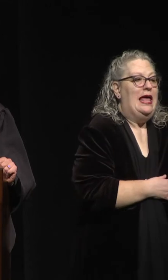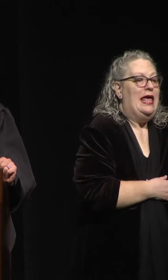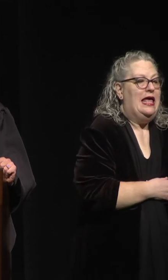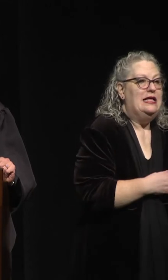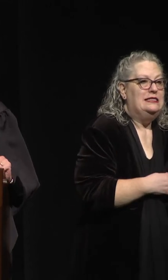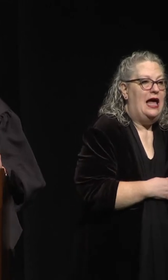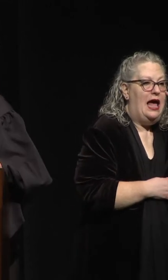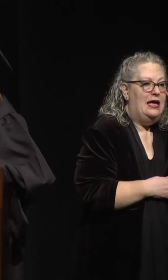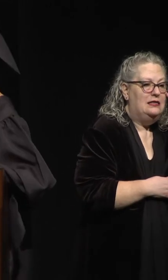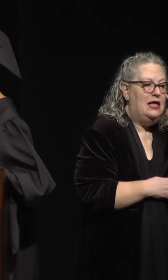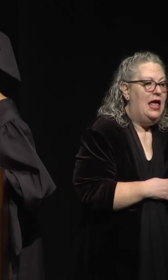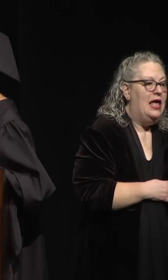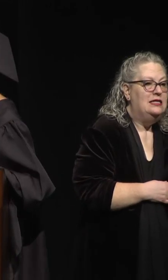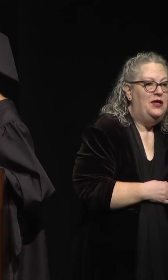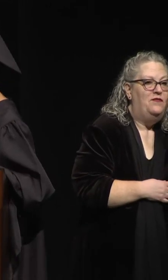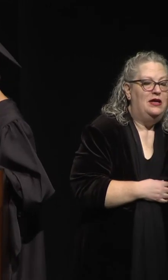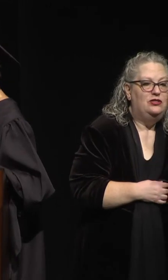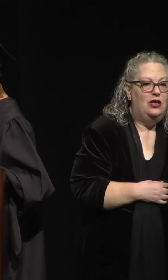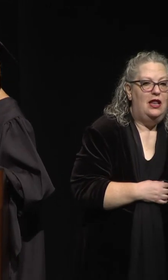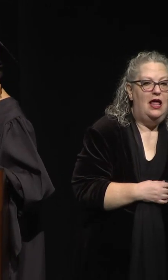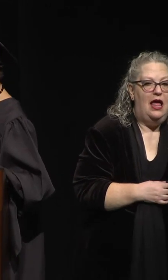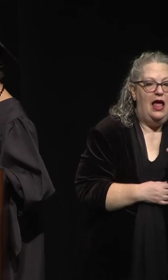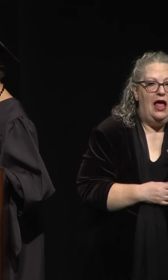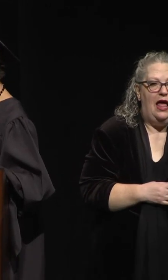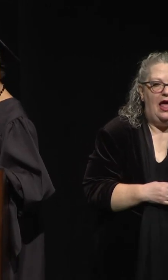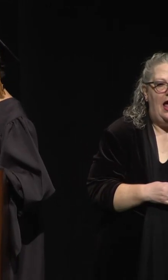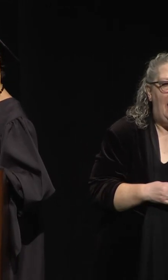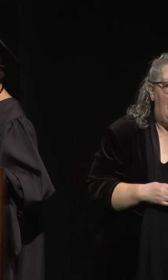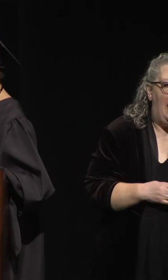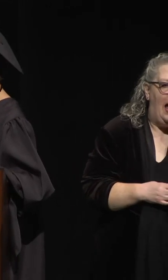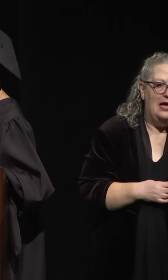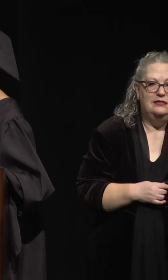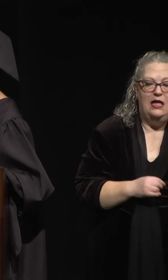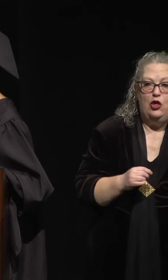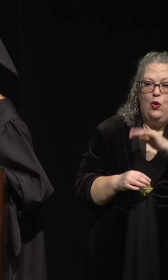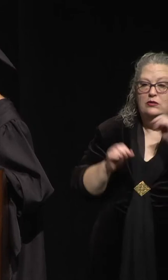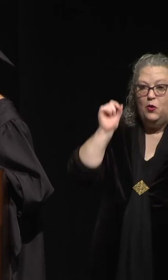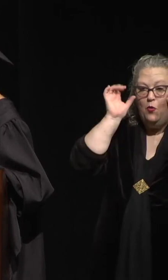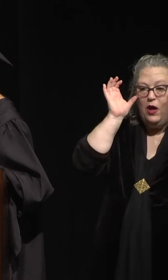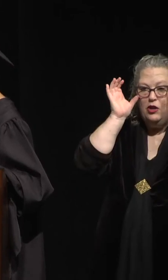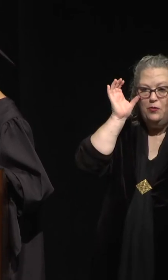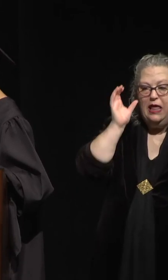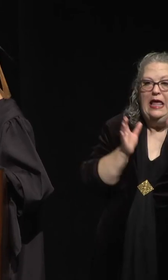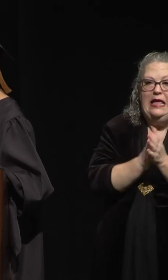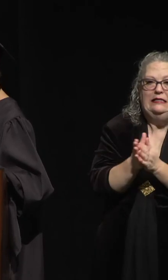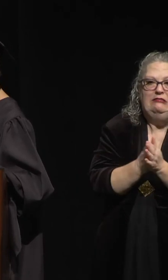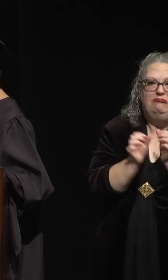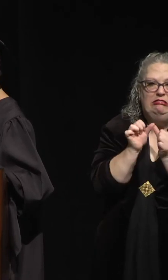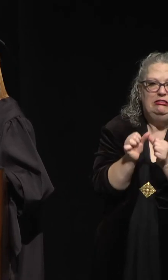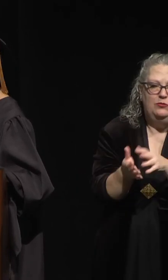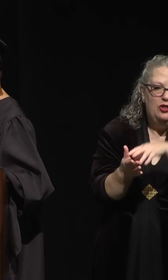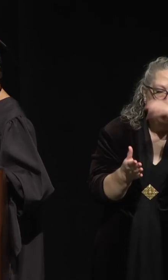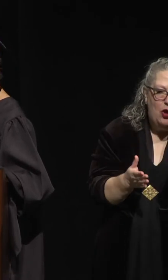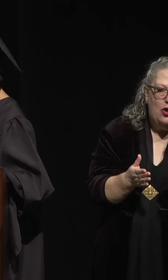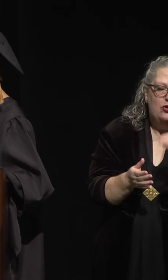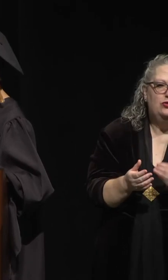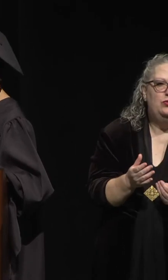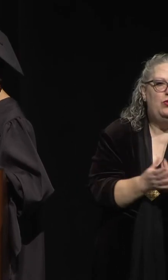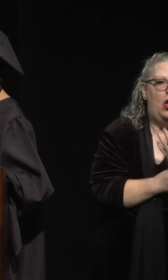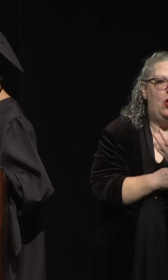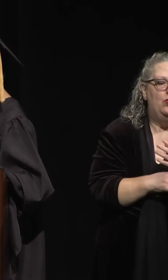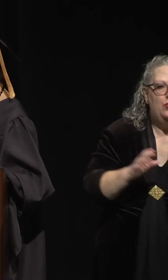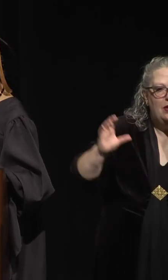eyes, eyes like yours, that are wide open, eager to continue to learn, to grow,